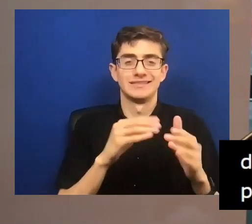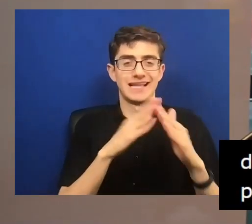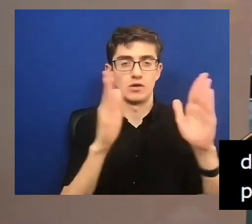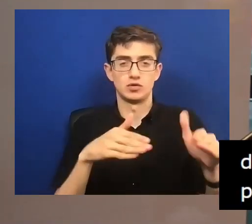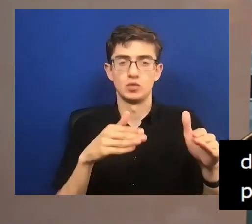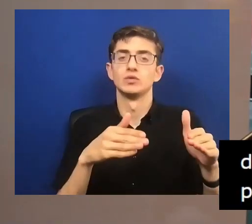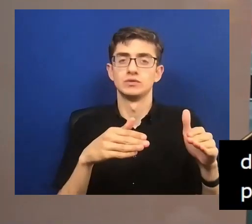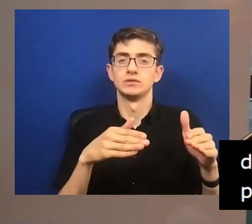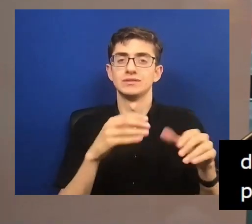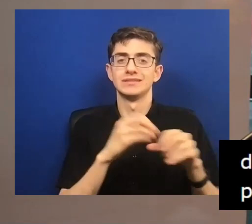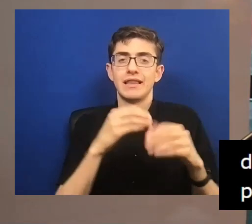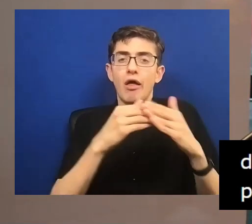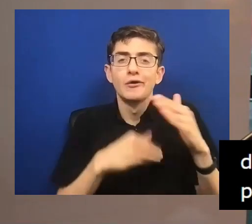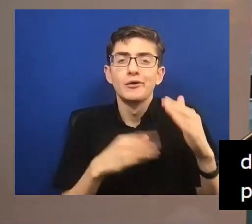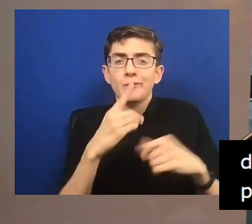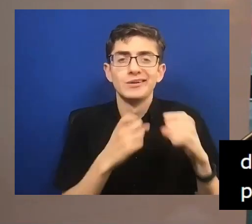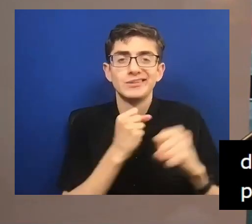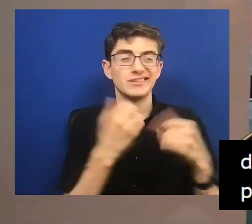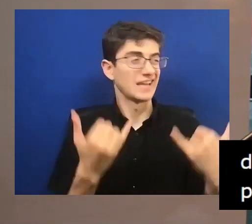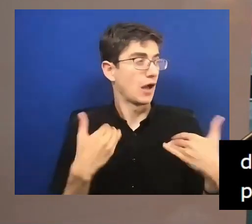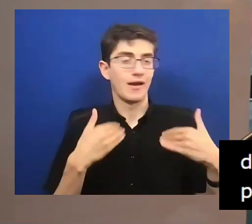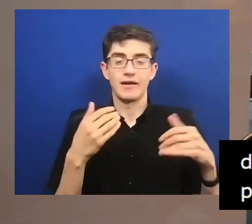access.